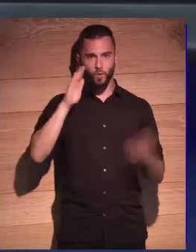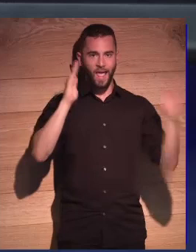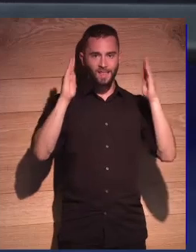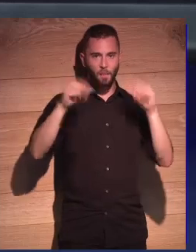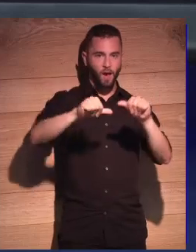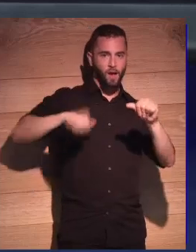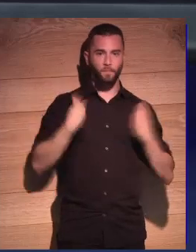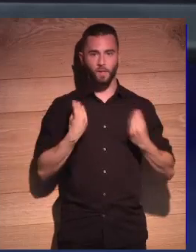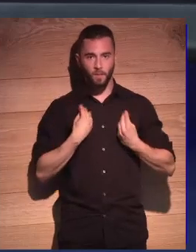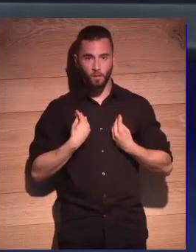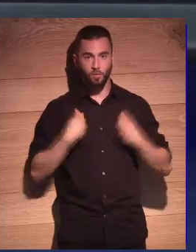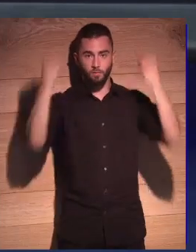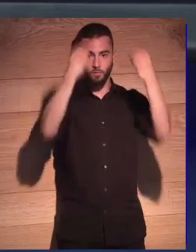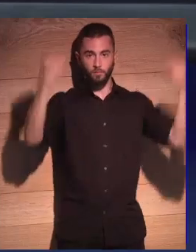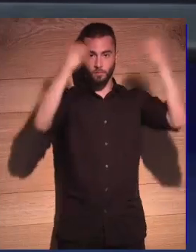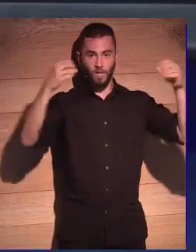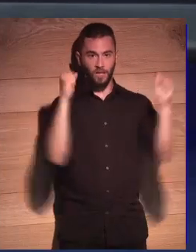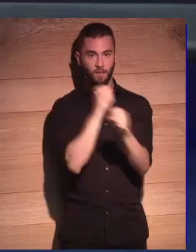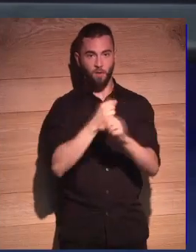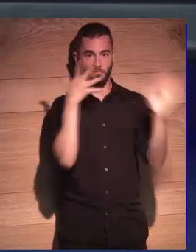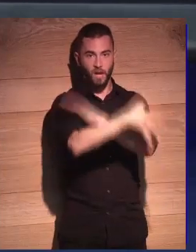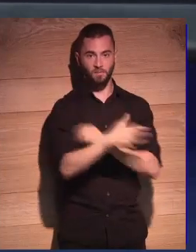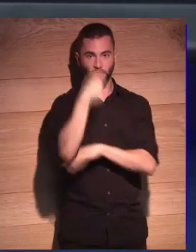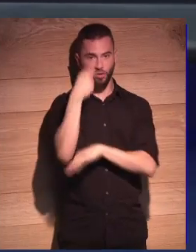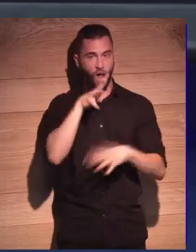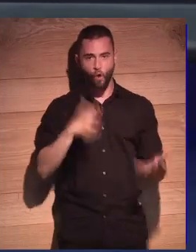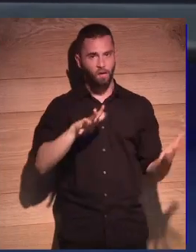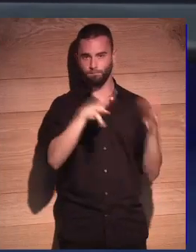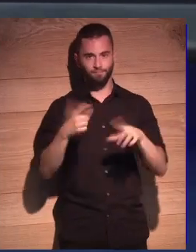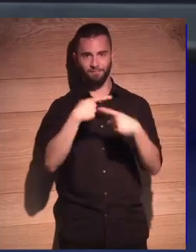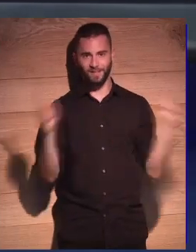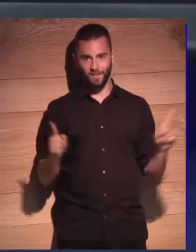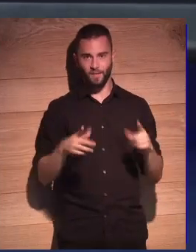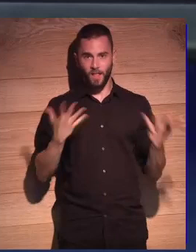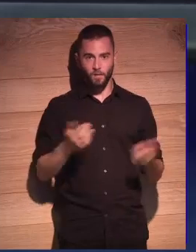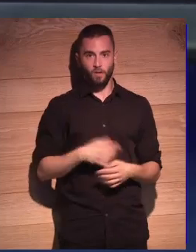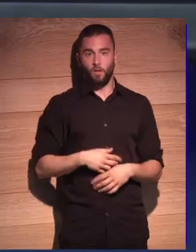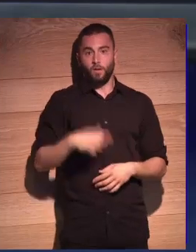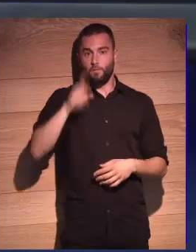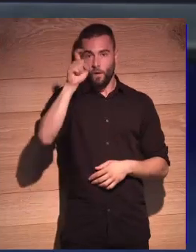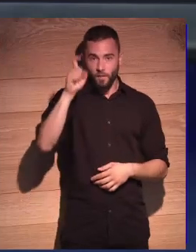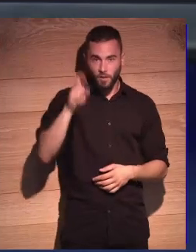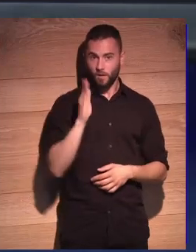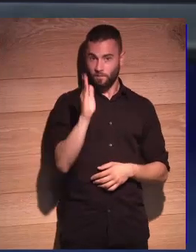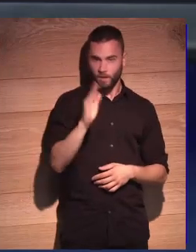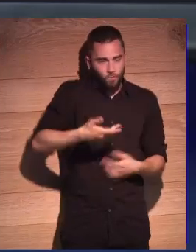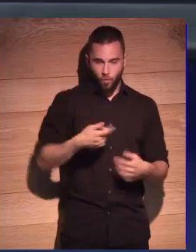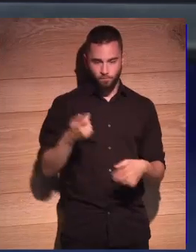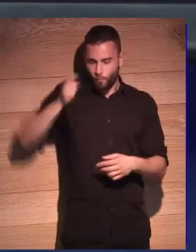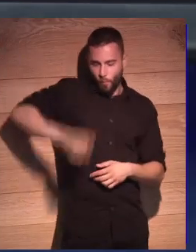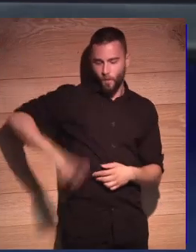We have gone through different stages where you received some training and you had one single job for the